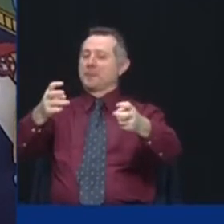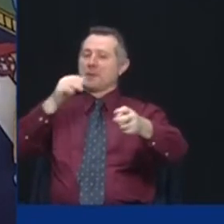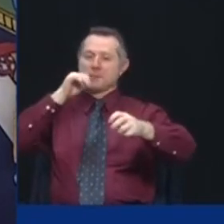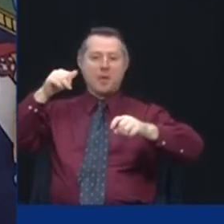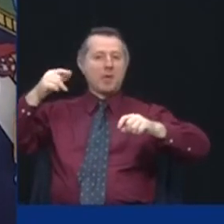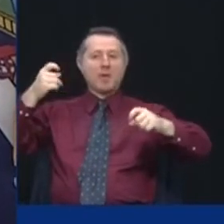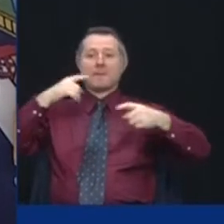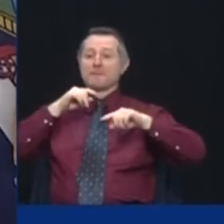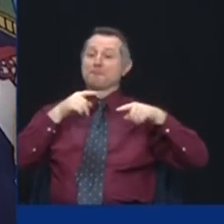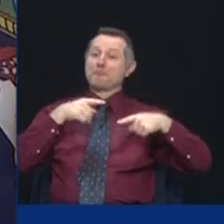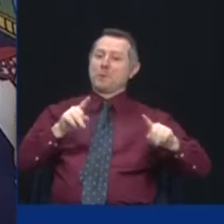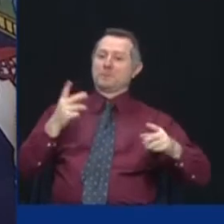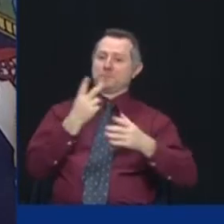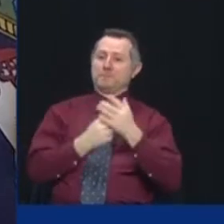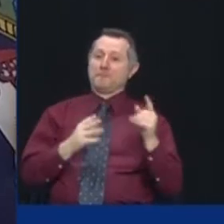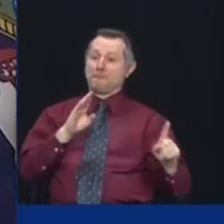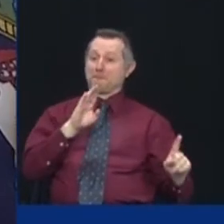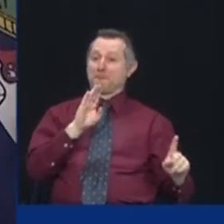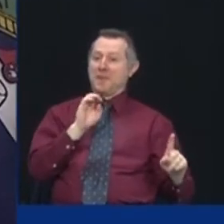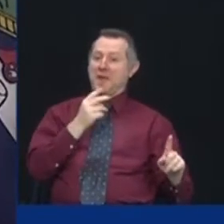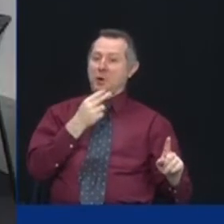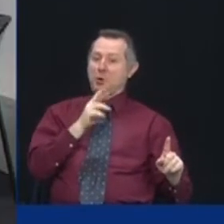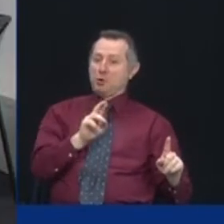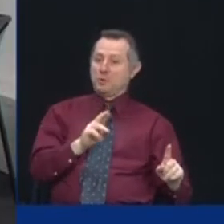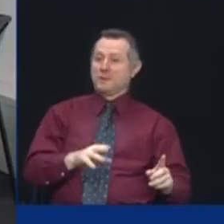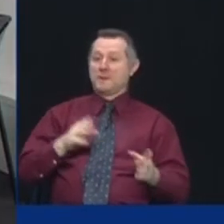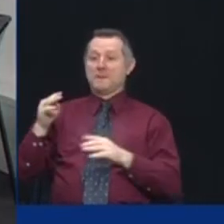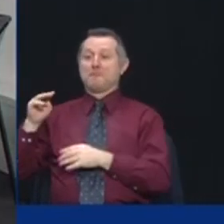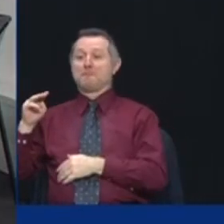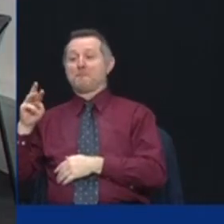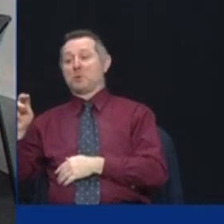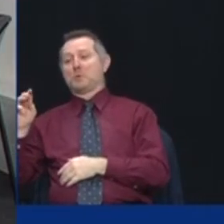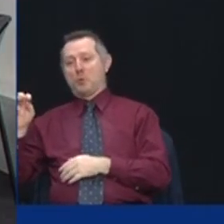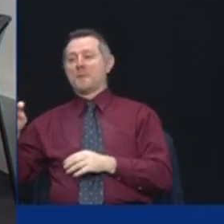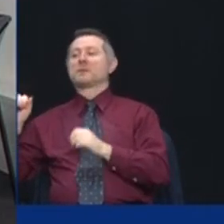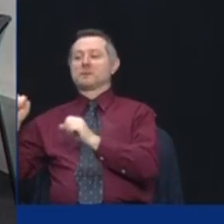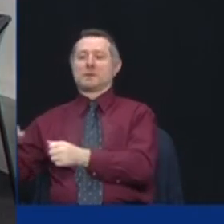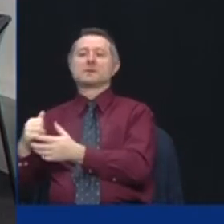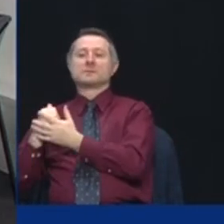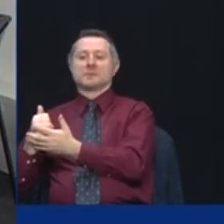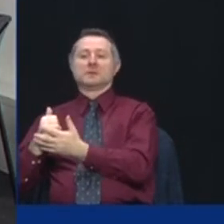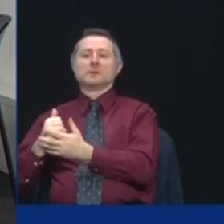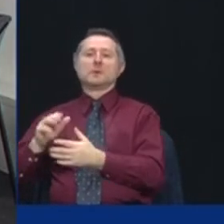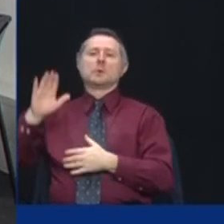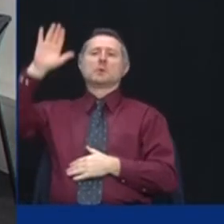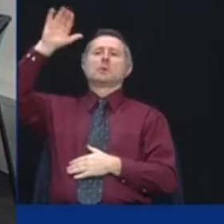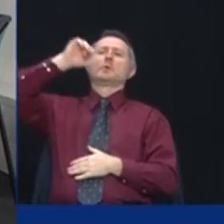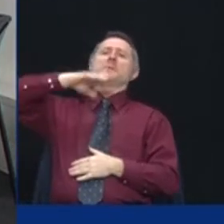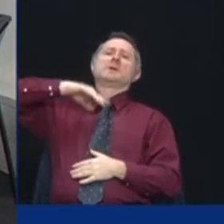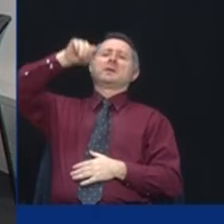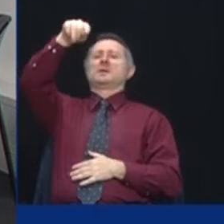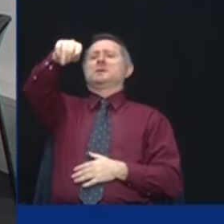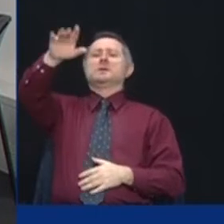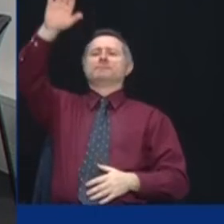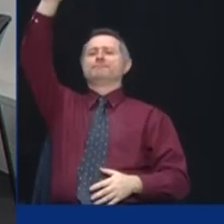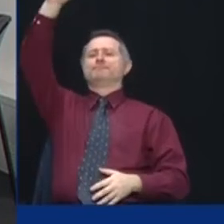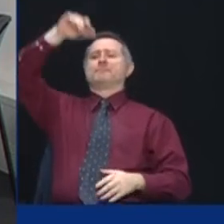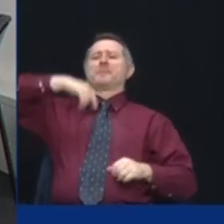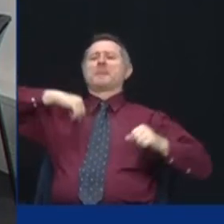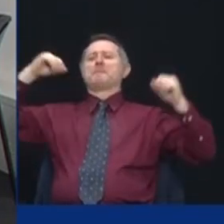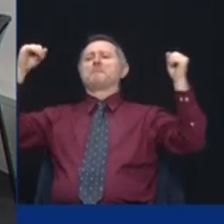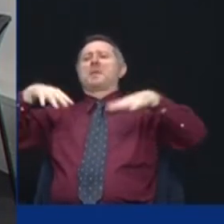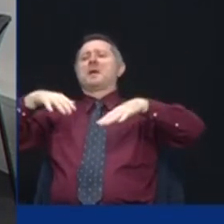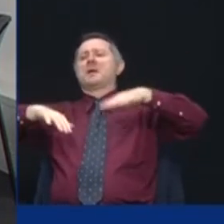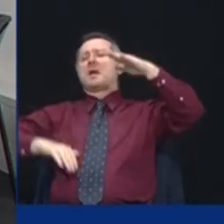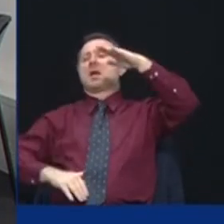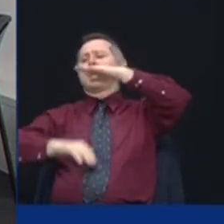Bihar and Mr. Newman who could help them answer questions? Yes, I have a question regarding capacity. Given that this